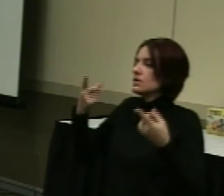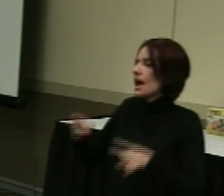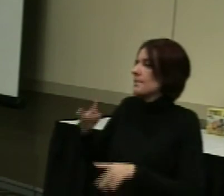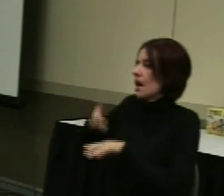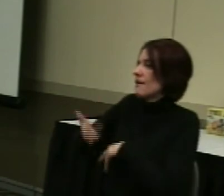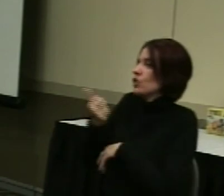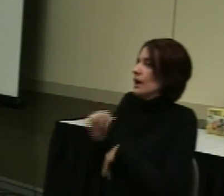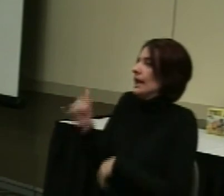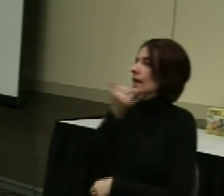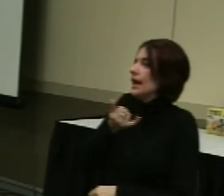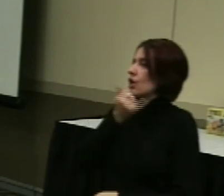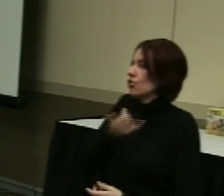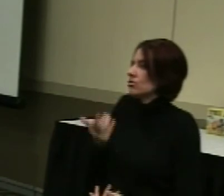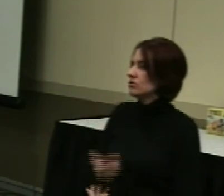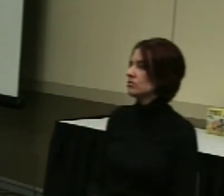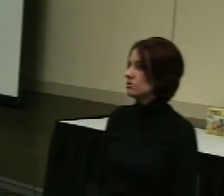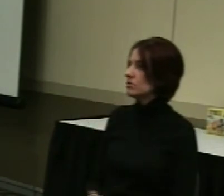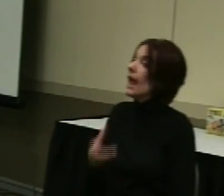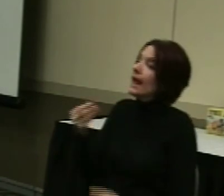error and before?